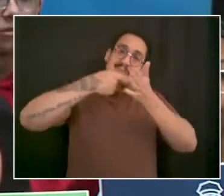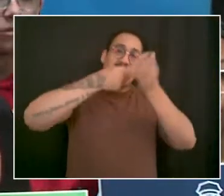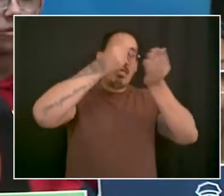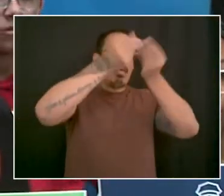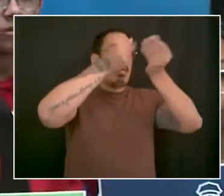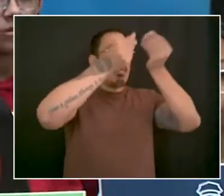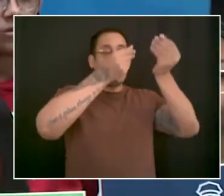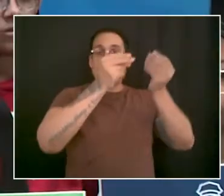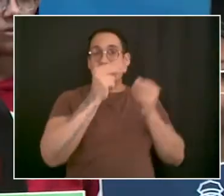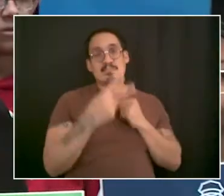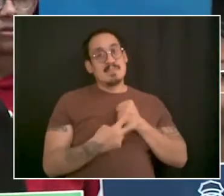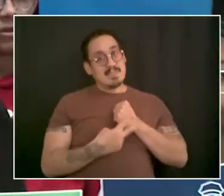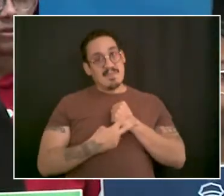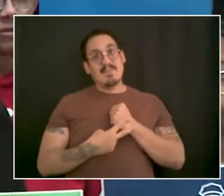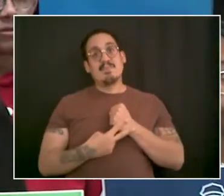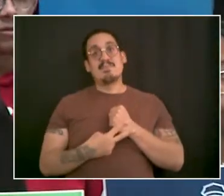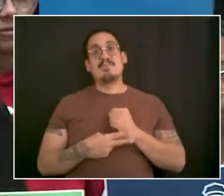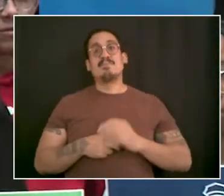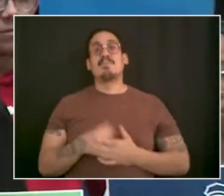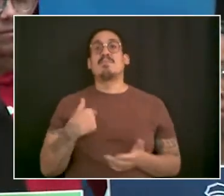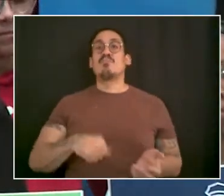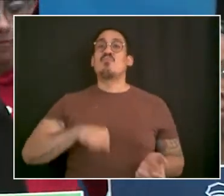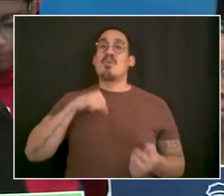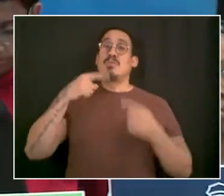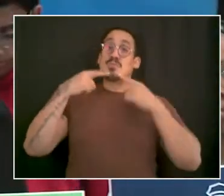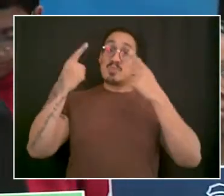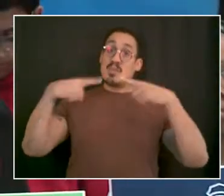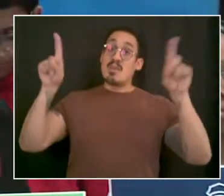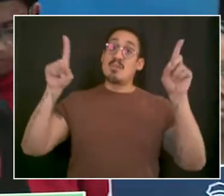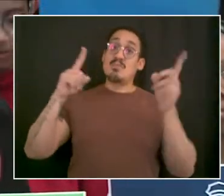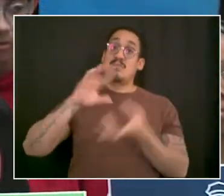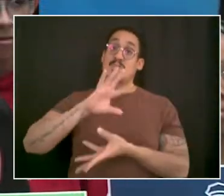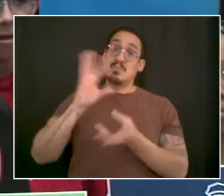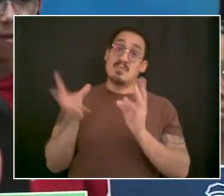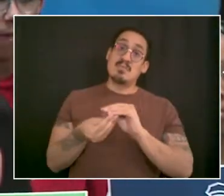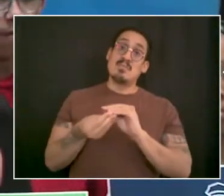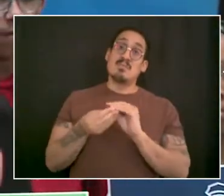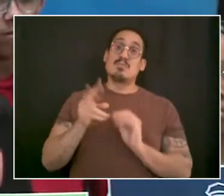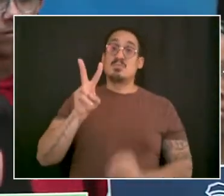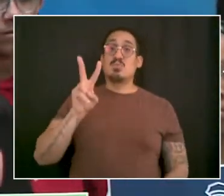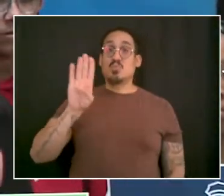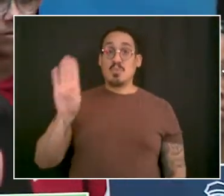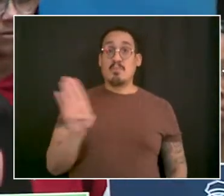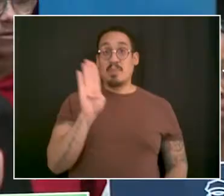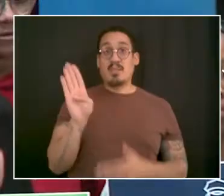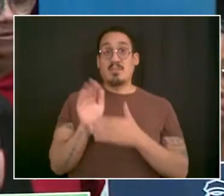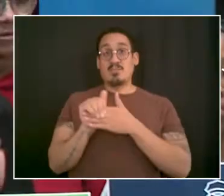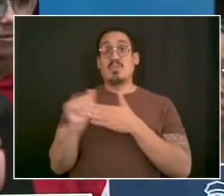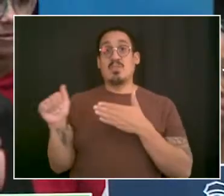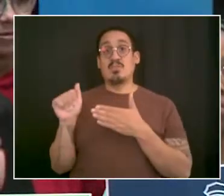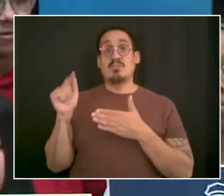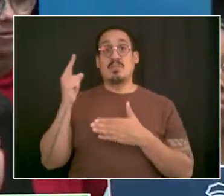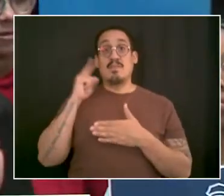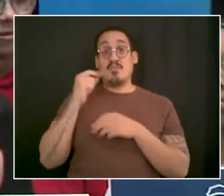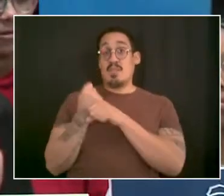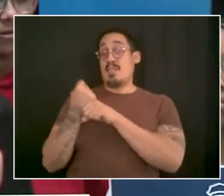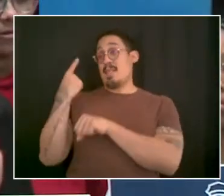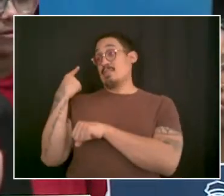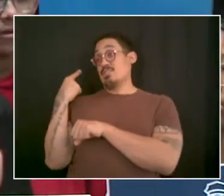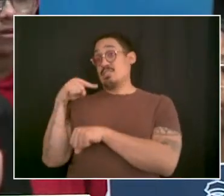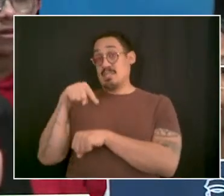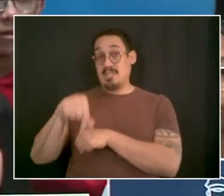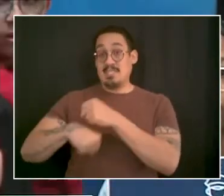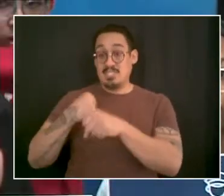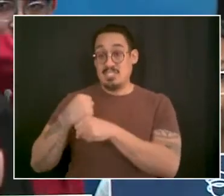announce that we have achieved savings of nearly $2 billion over fiscal year 25 and 26. That includes nearly $1.5